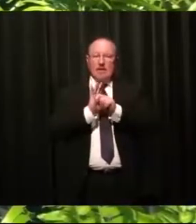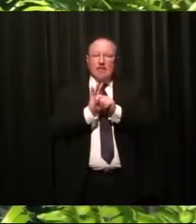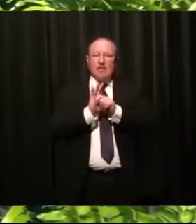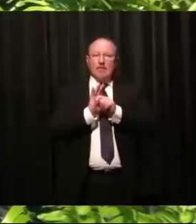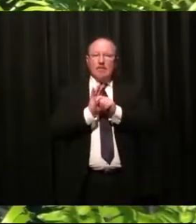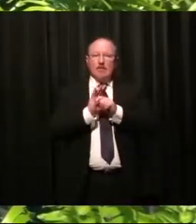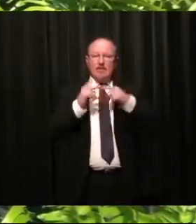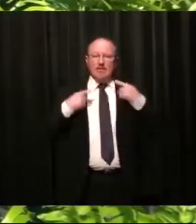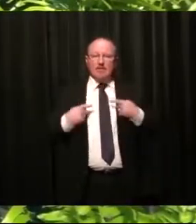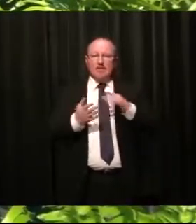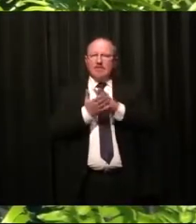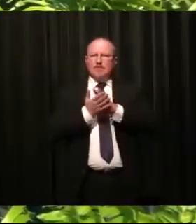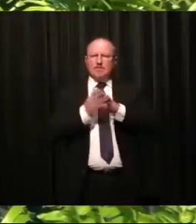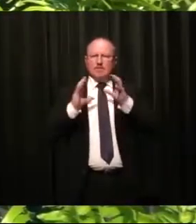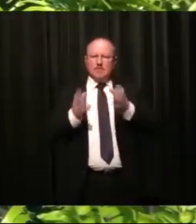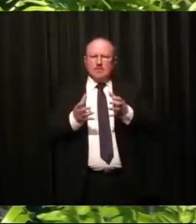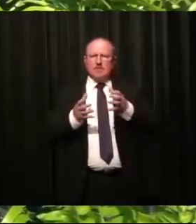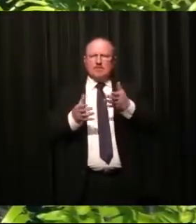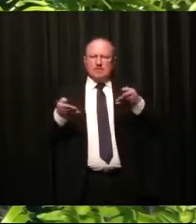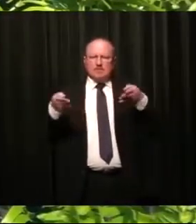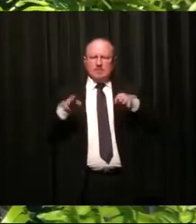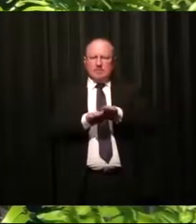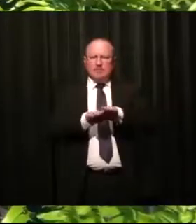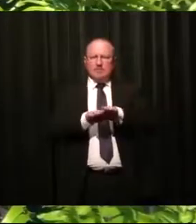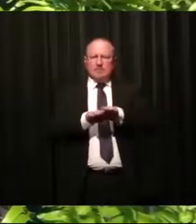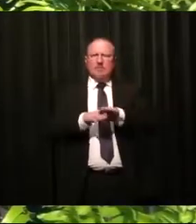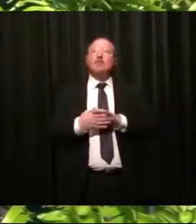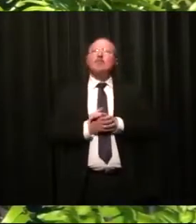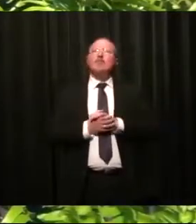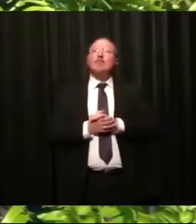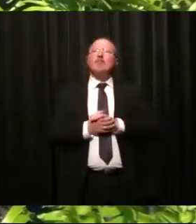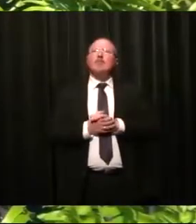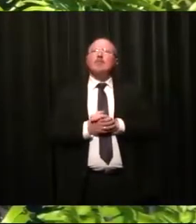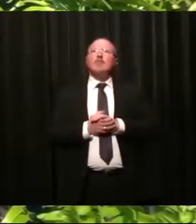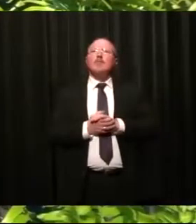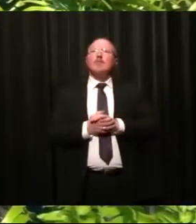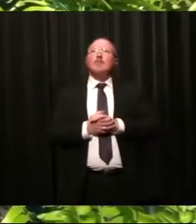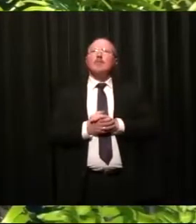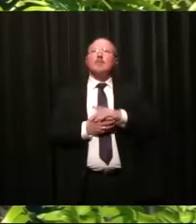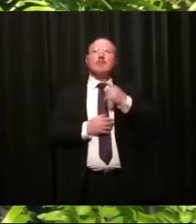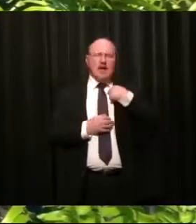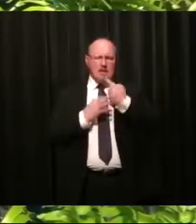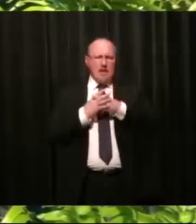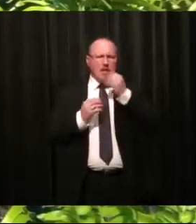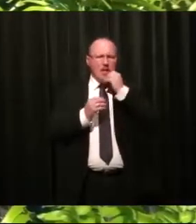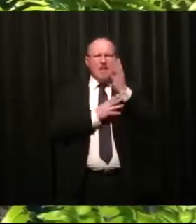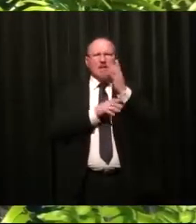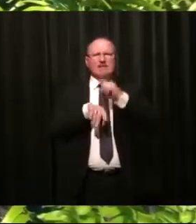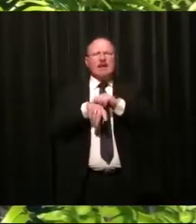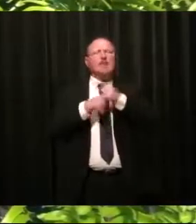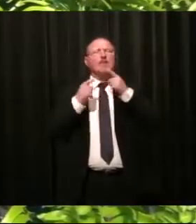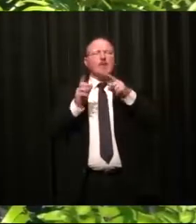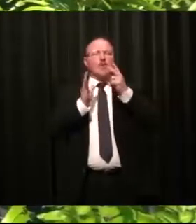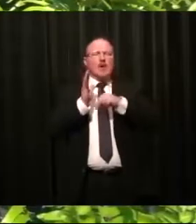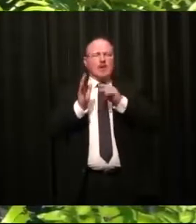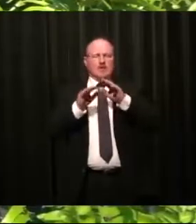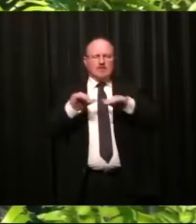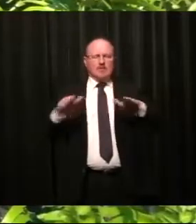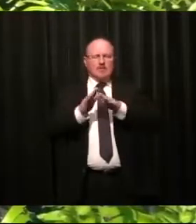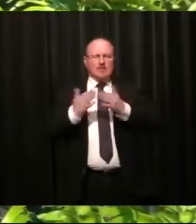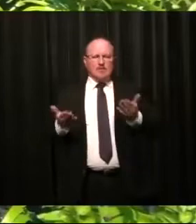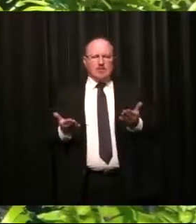During this time, our physical schools have been shut down. And I began a lunch series where I was